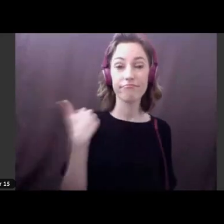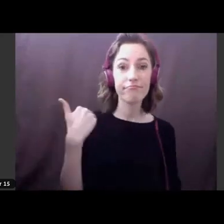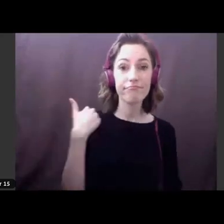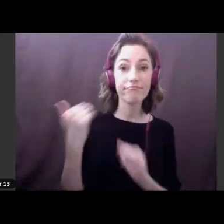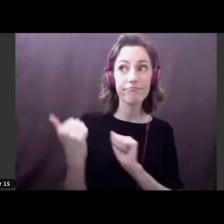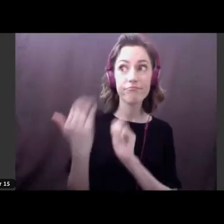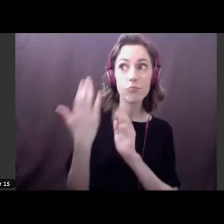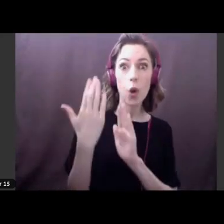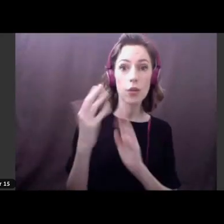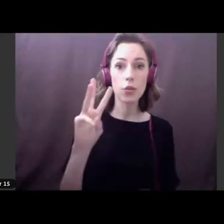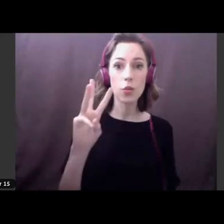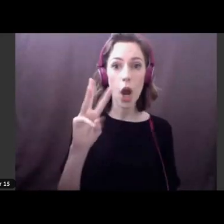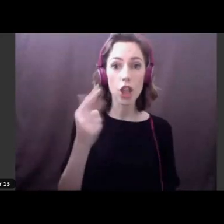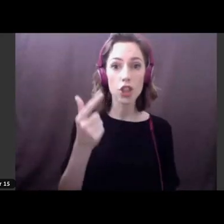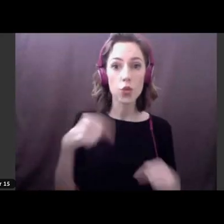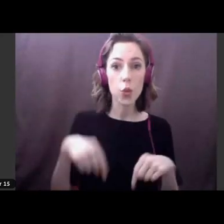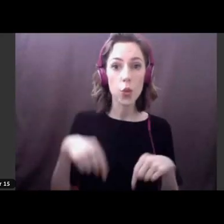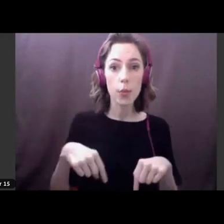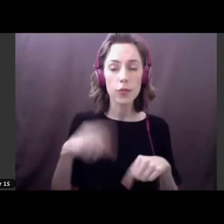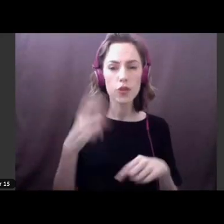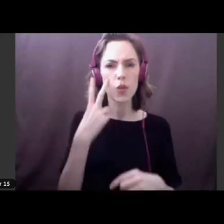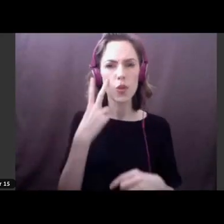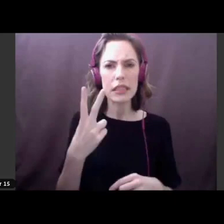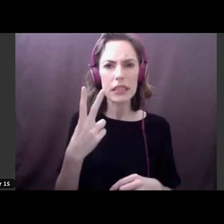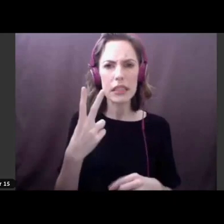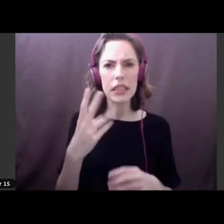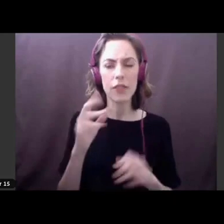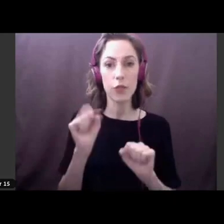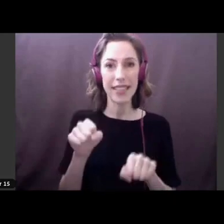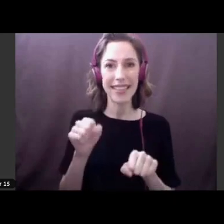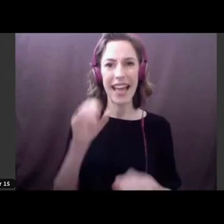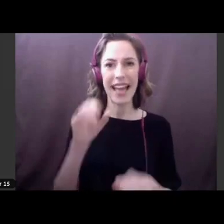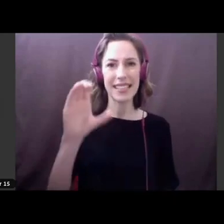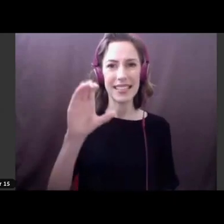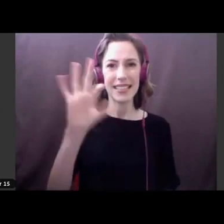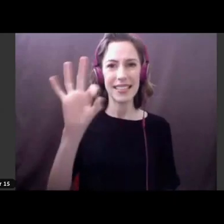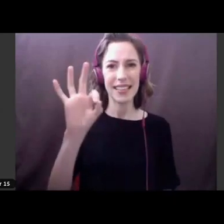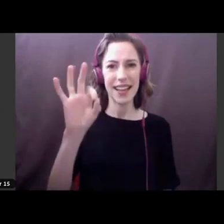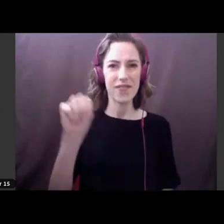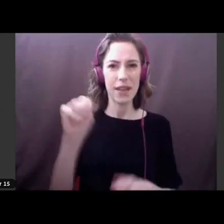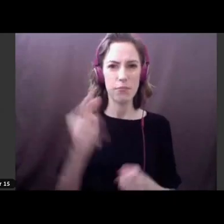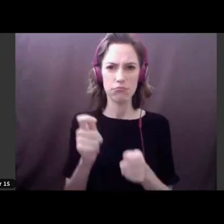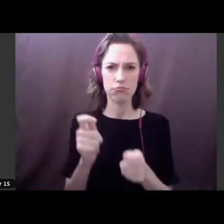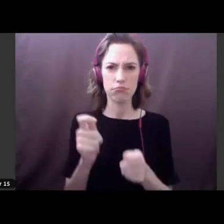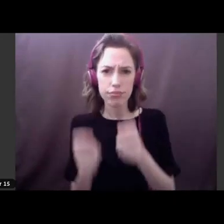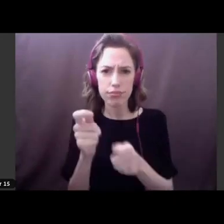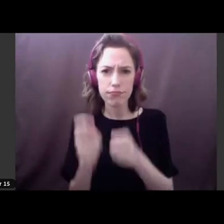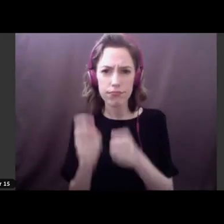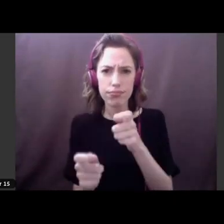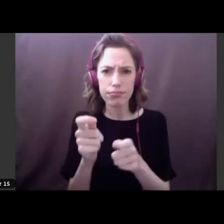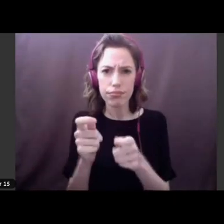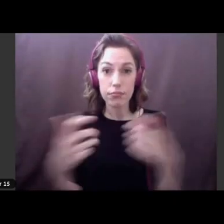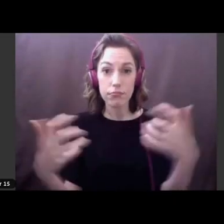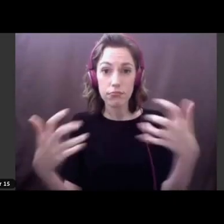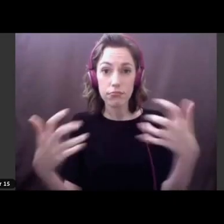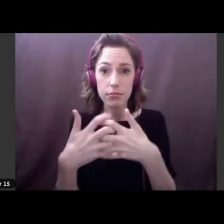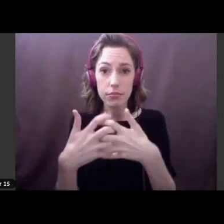functioning module for use by teachers, we took a close look at what we had, and we had to look